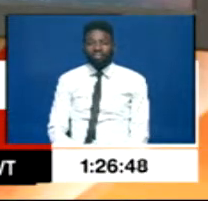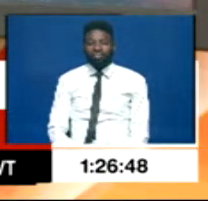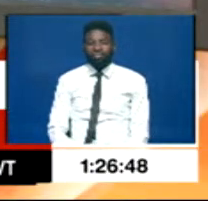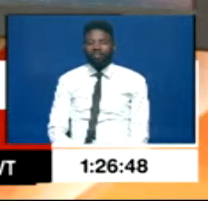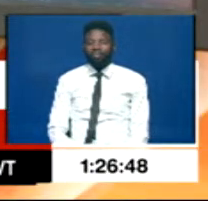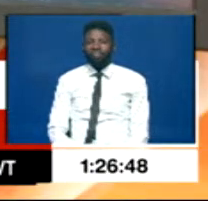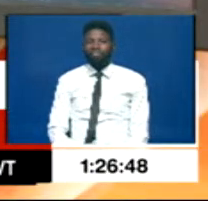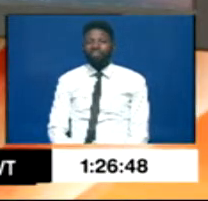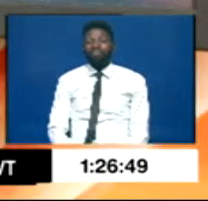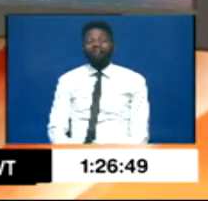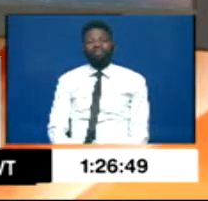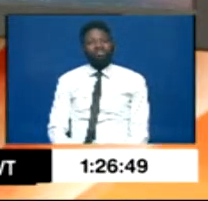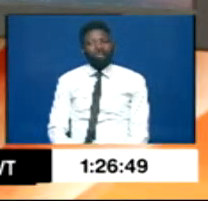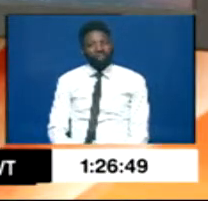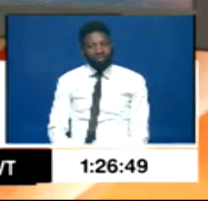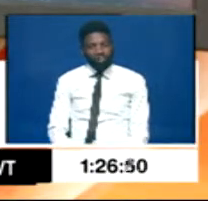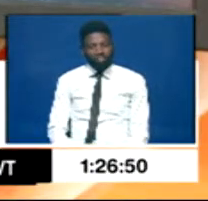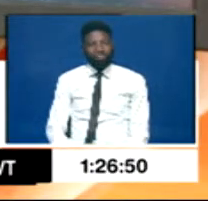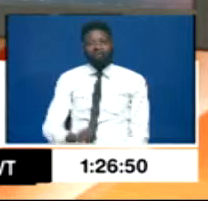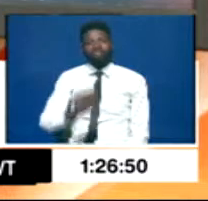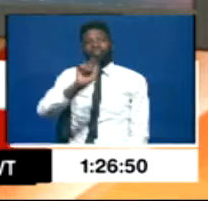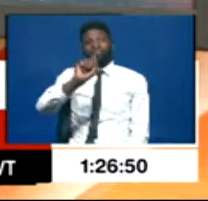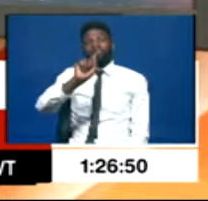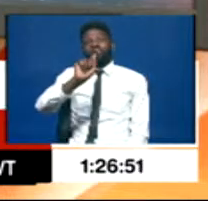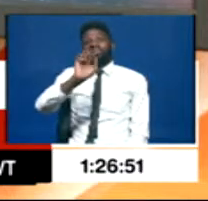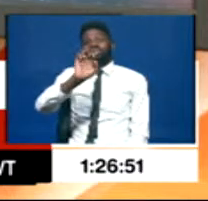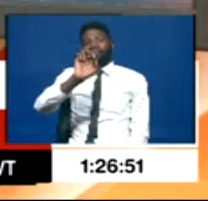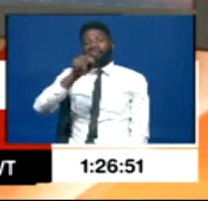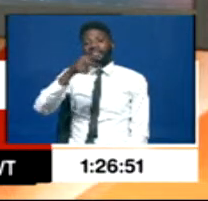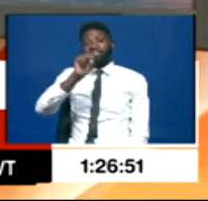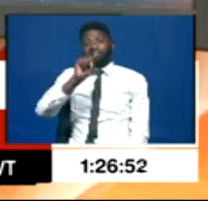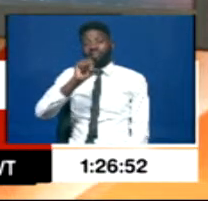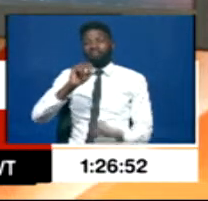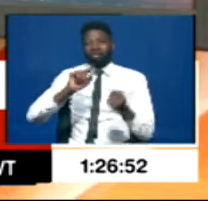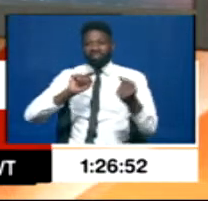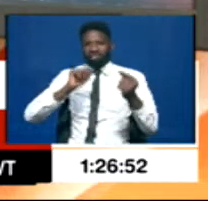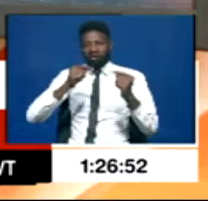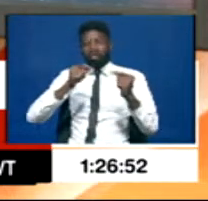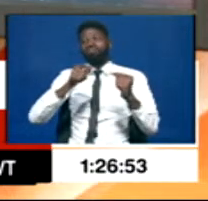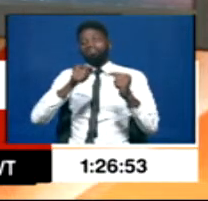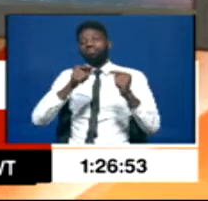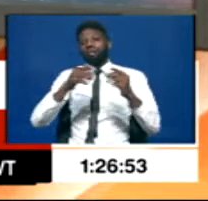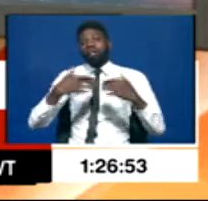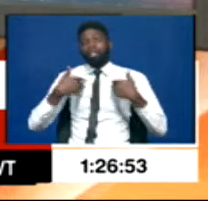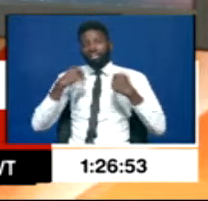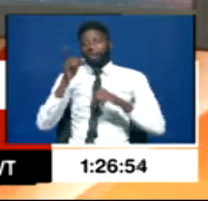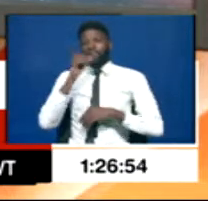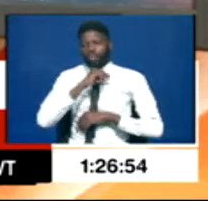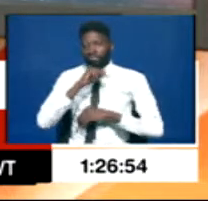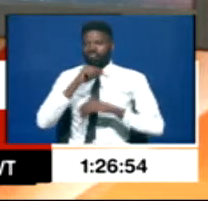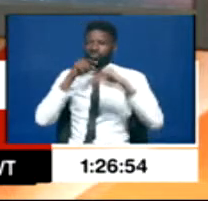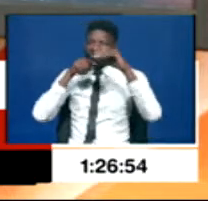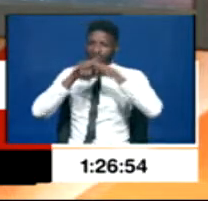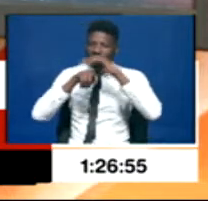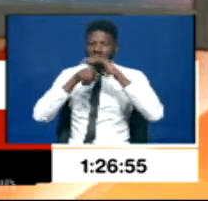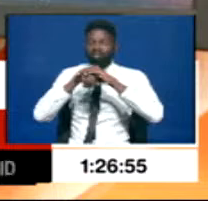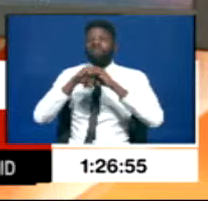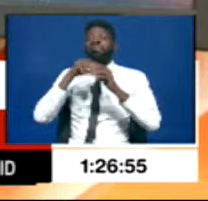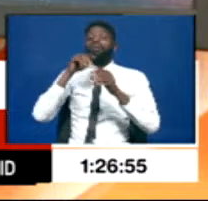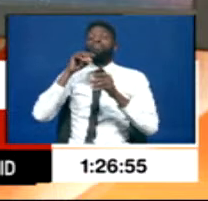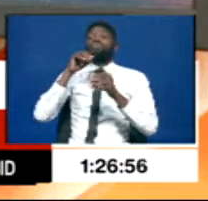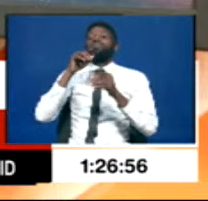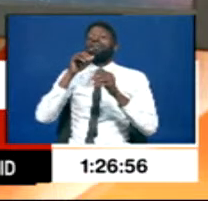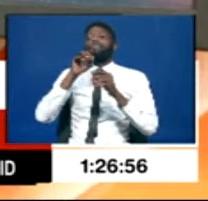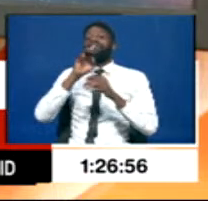And Stephen Curry shaked off injury to score 43 points for the Golden State Warriors as they beat Boston